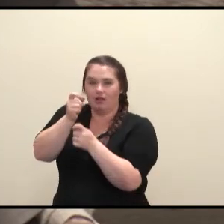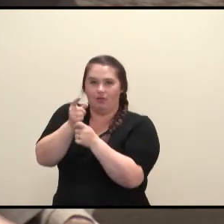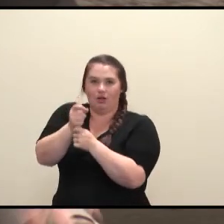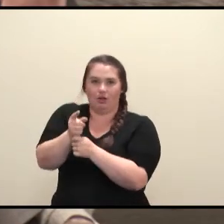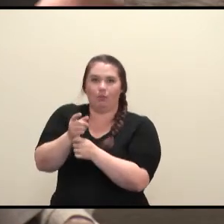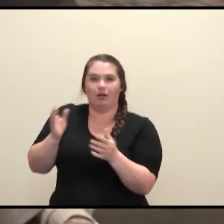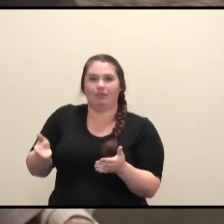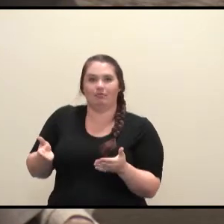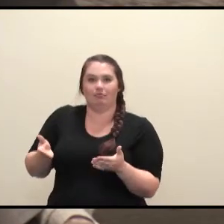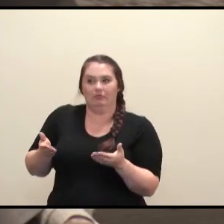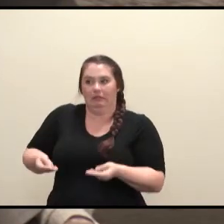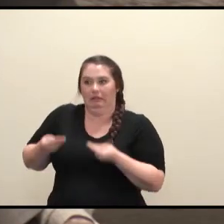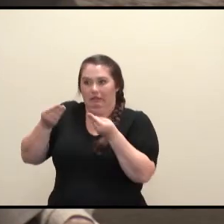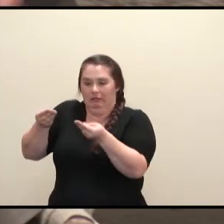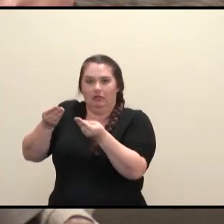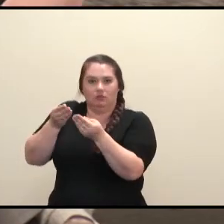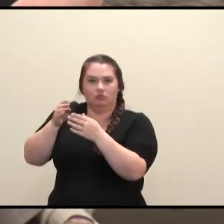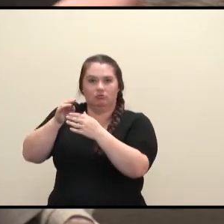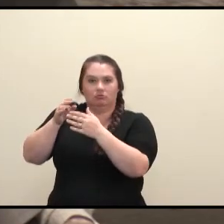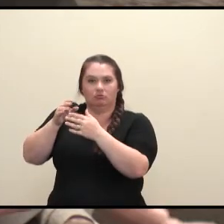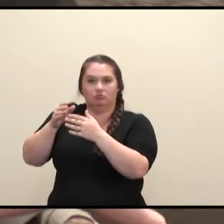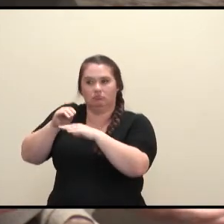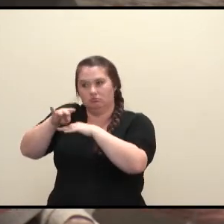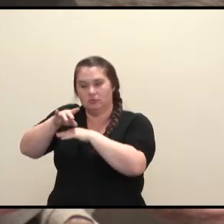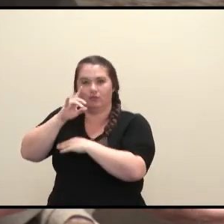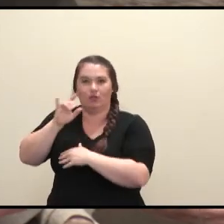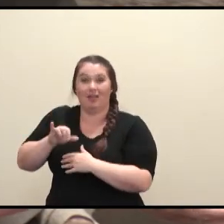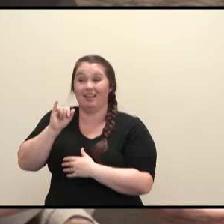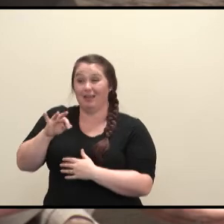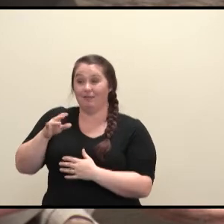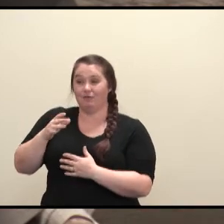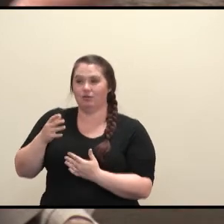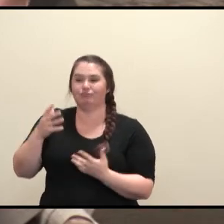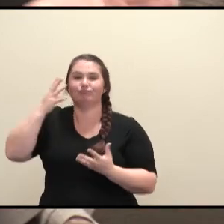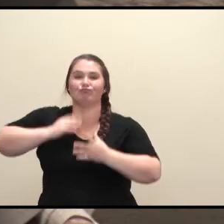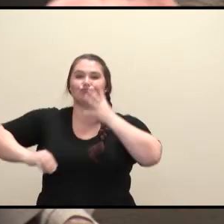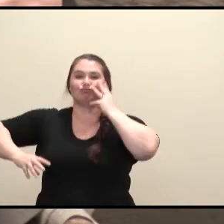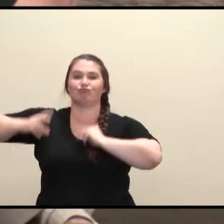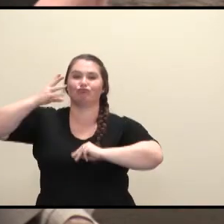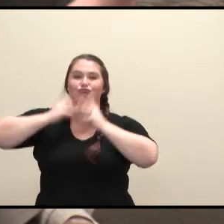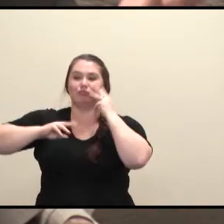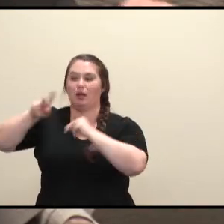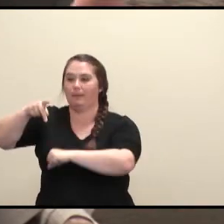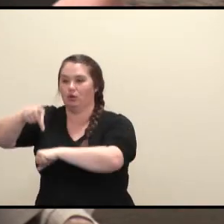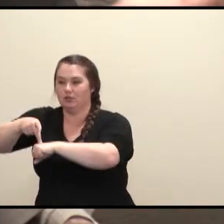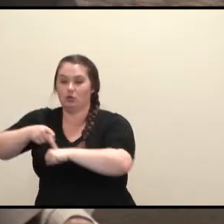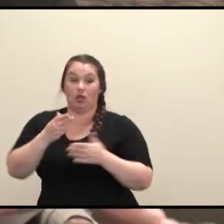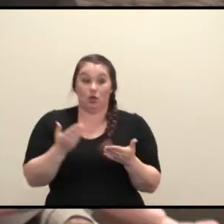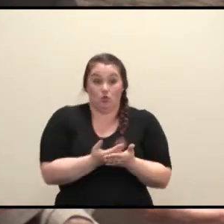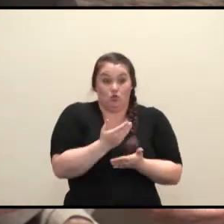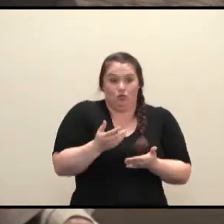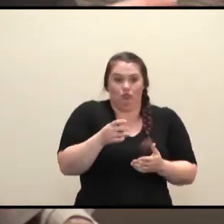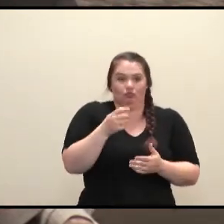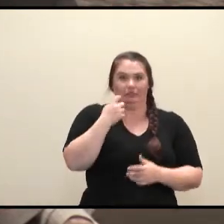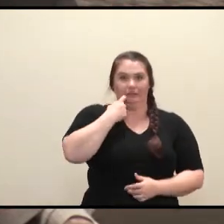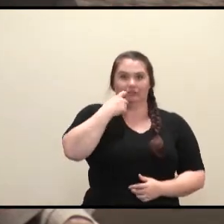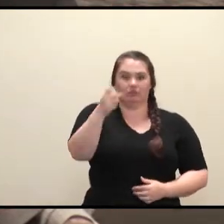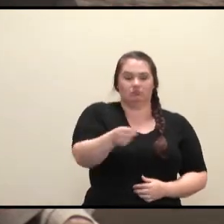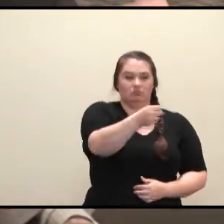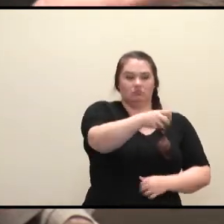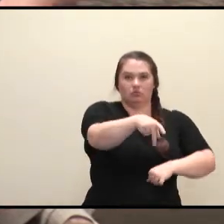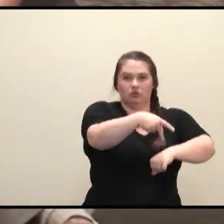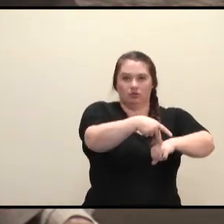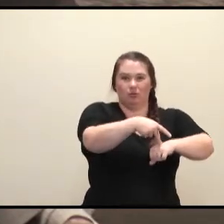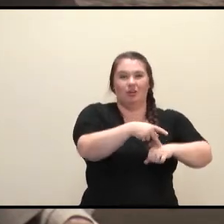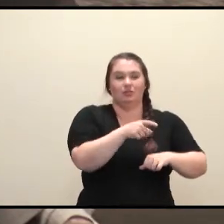about. But if you're a veteran principal versus maybe a new principal coming in theory, you should be making more than that new principal